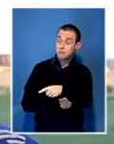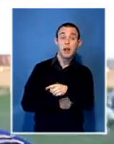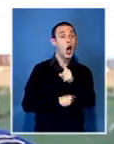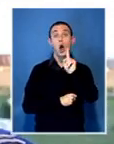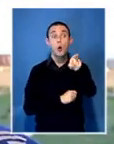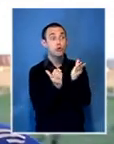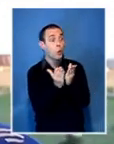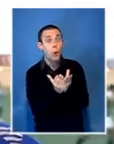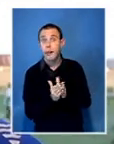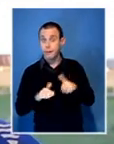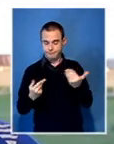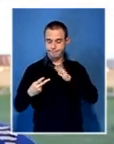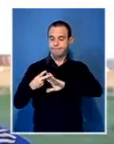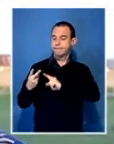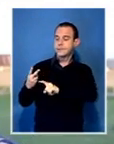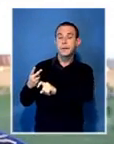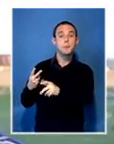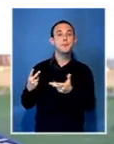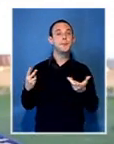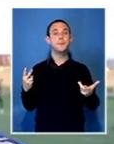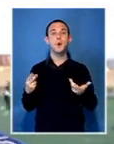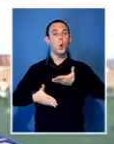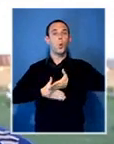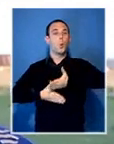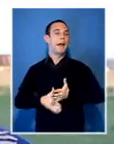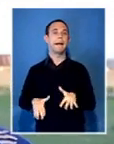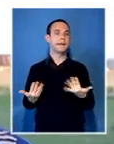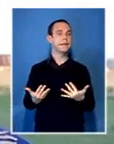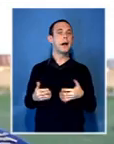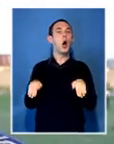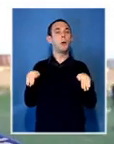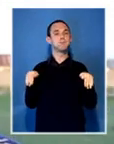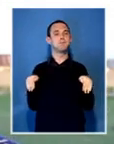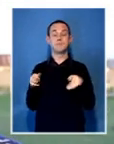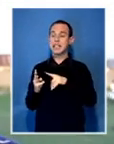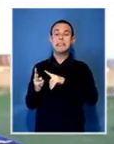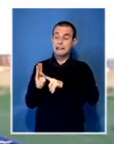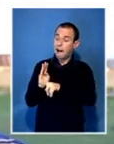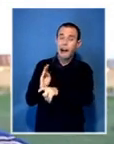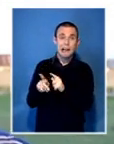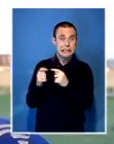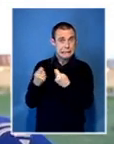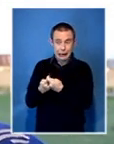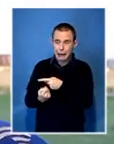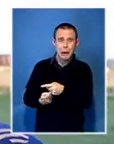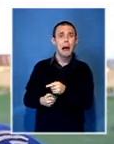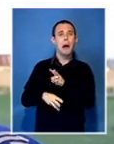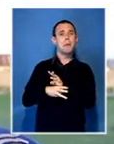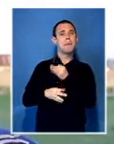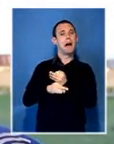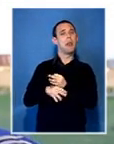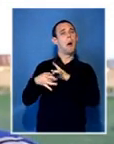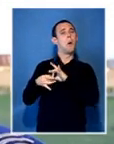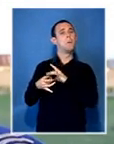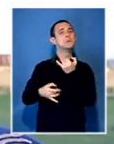they don't work. Some of them are single parents, they live with single parents. And it's a struggle, especially during the week after practice,